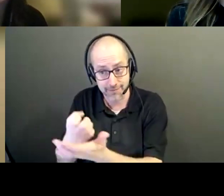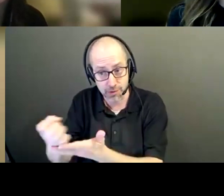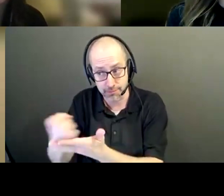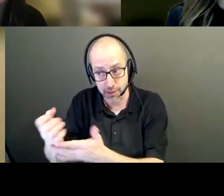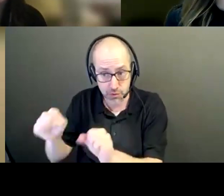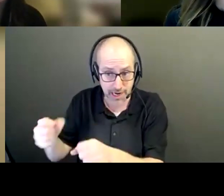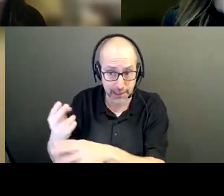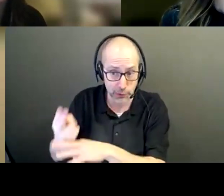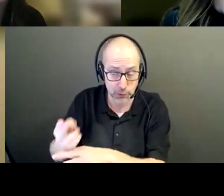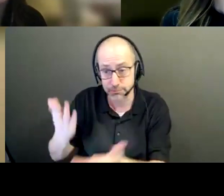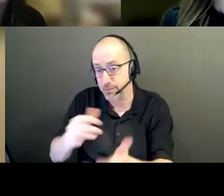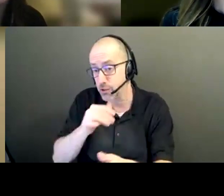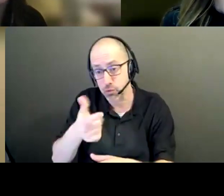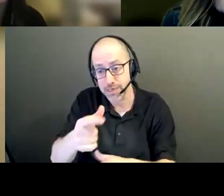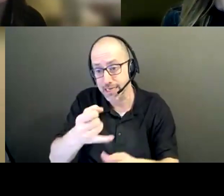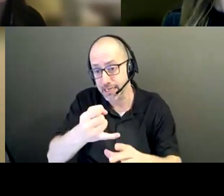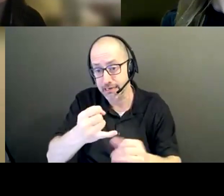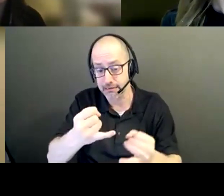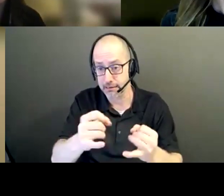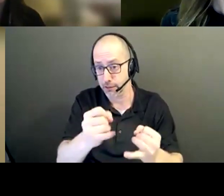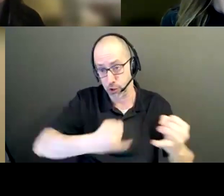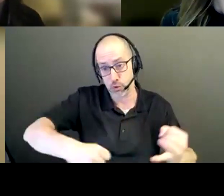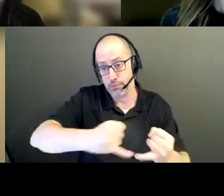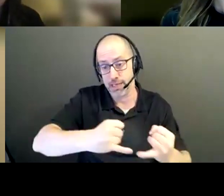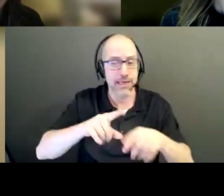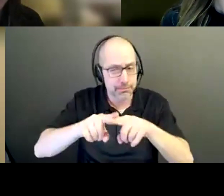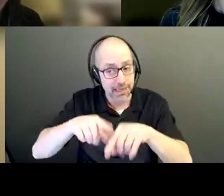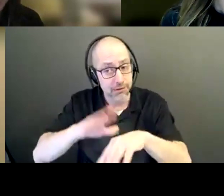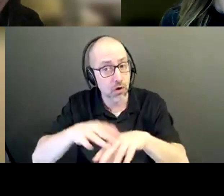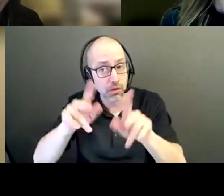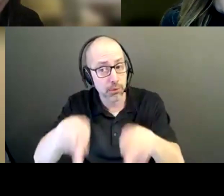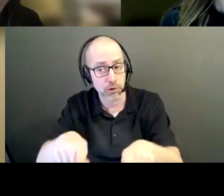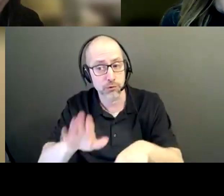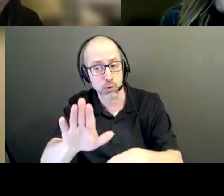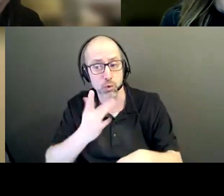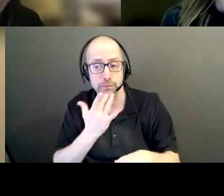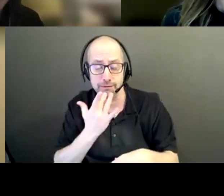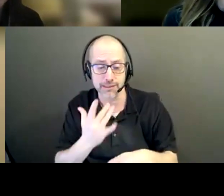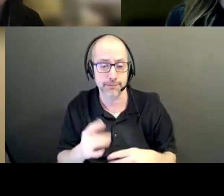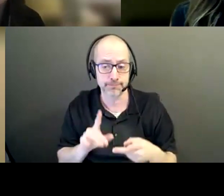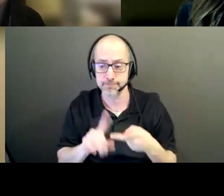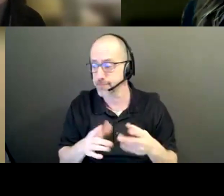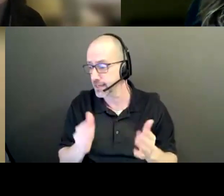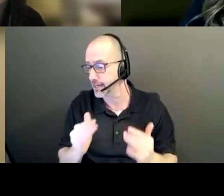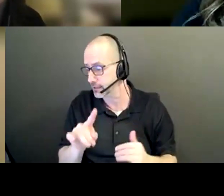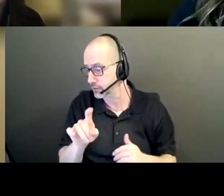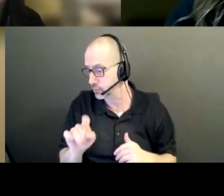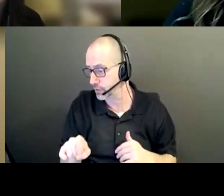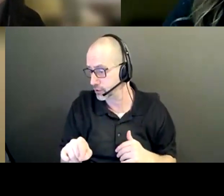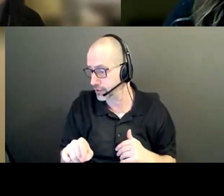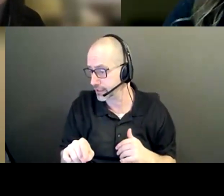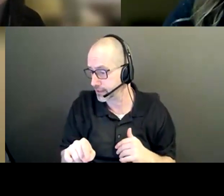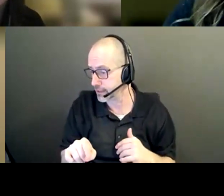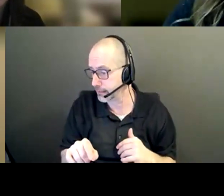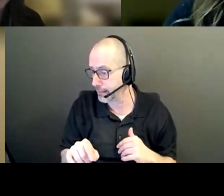it really does depend on the person. So the next question is, should someone get